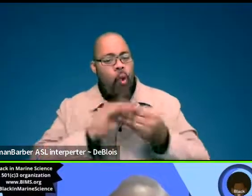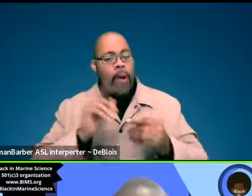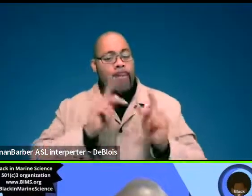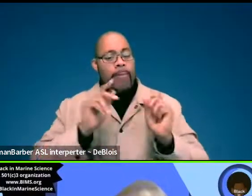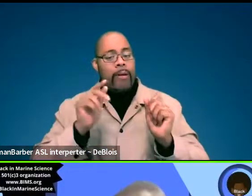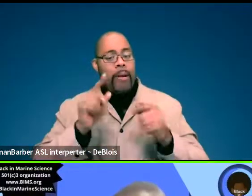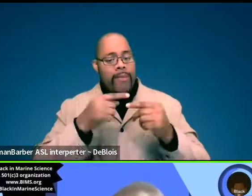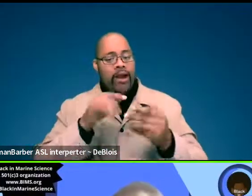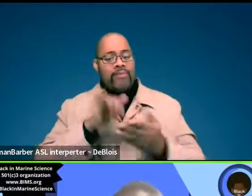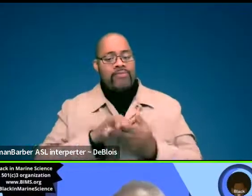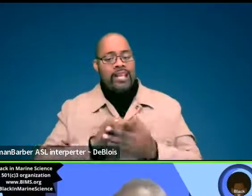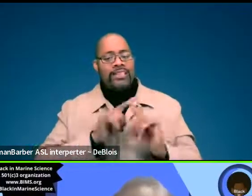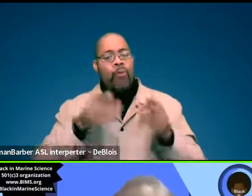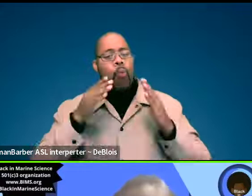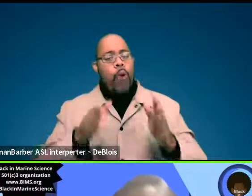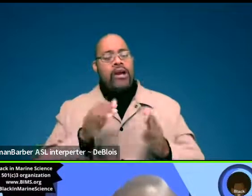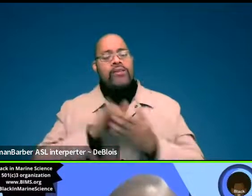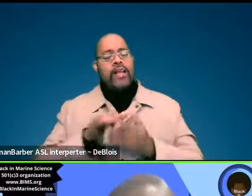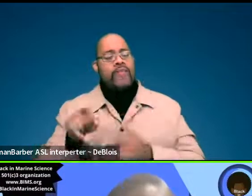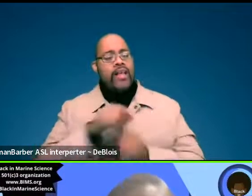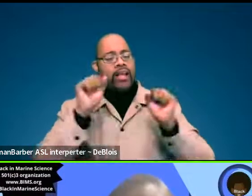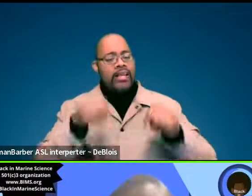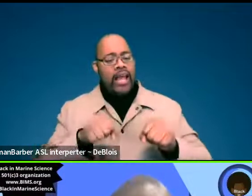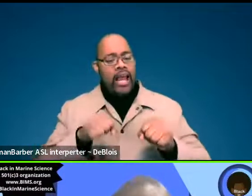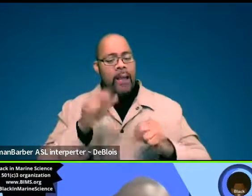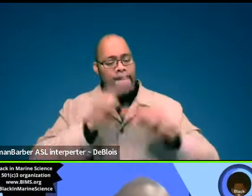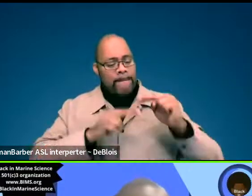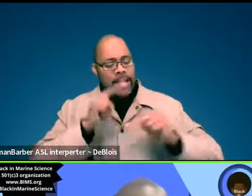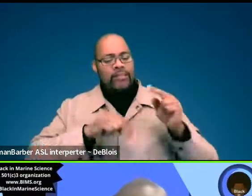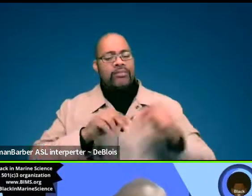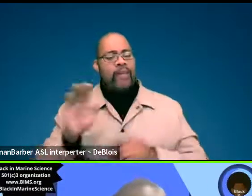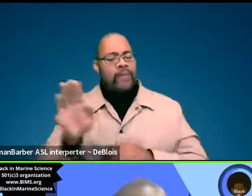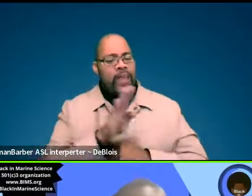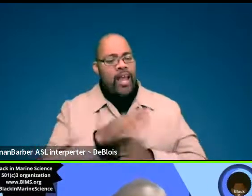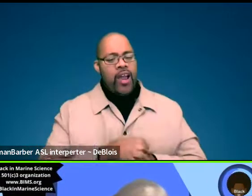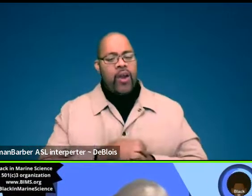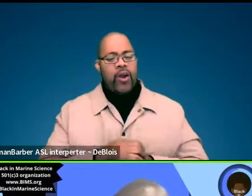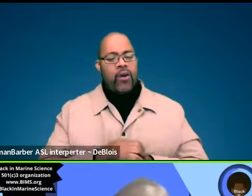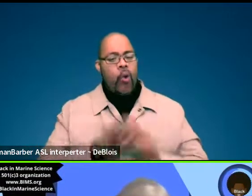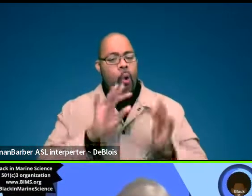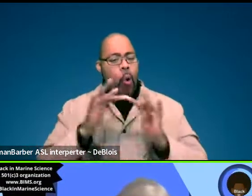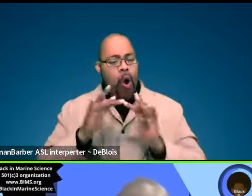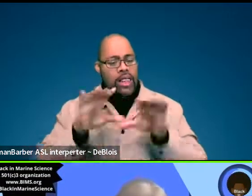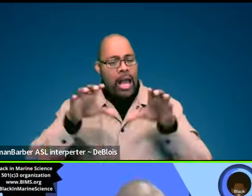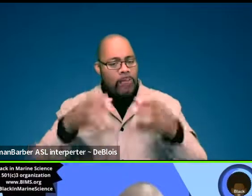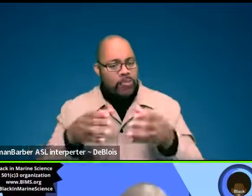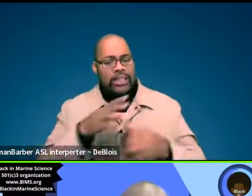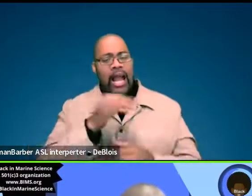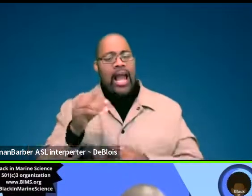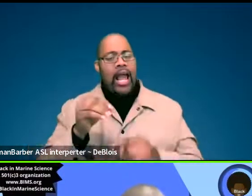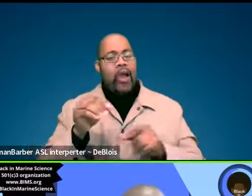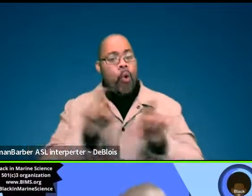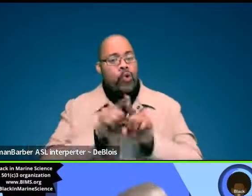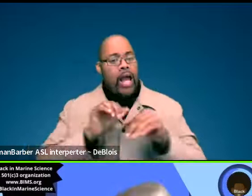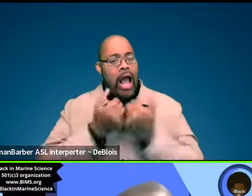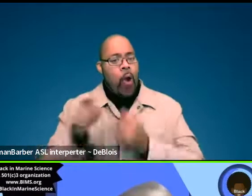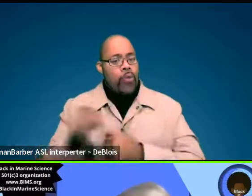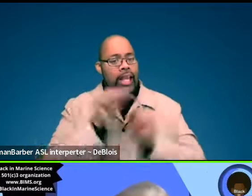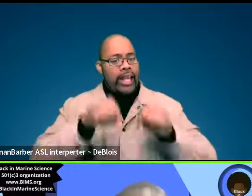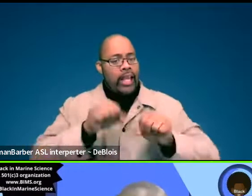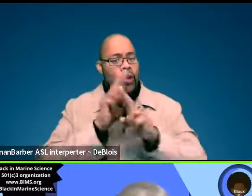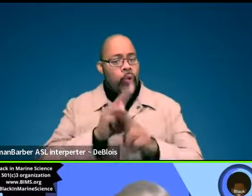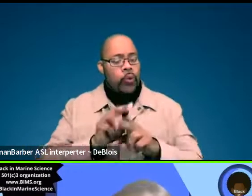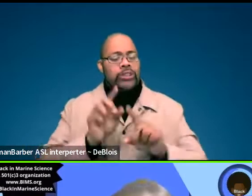people about the different ways that they can build their online presence and how they can